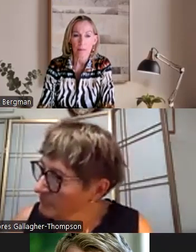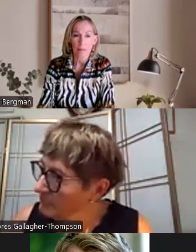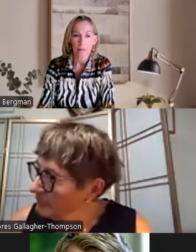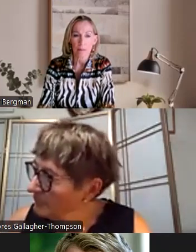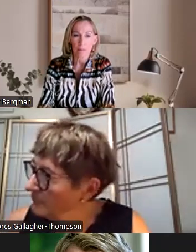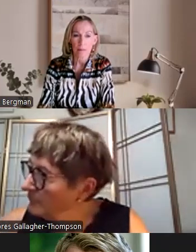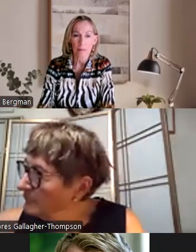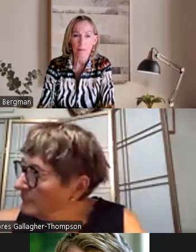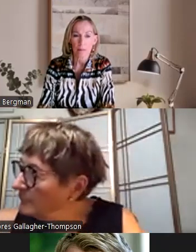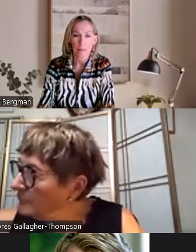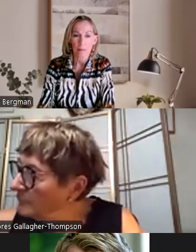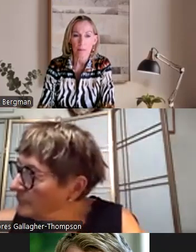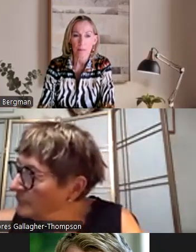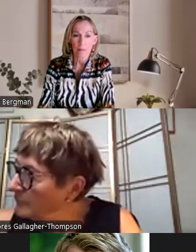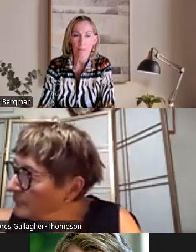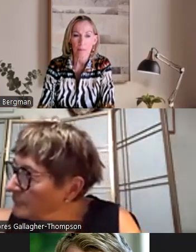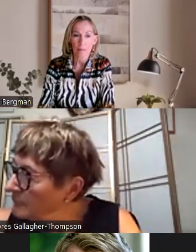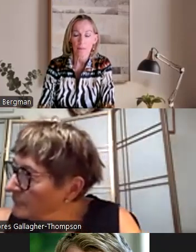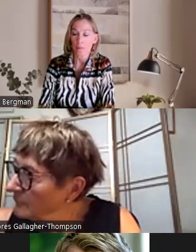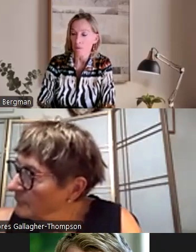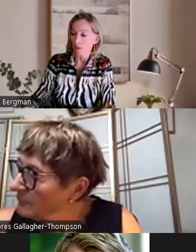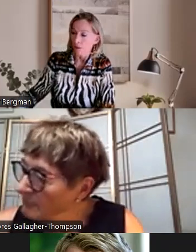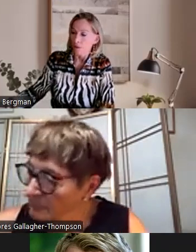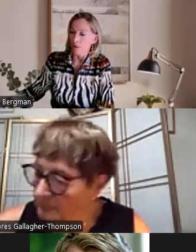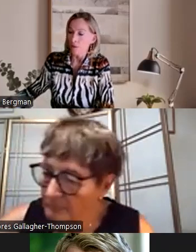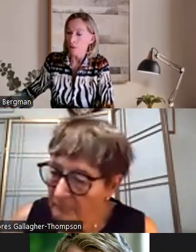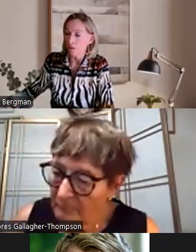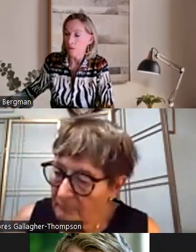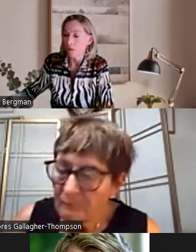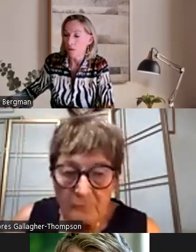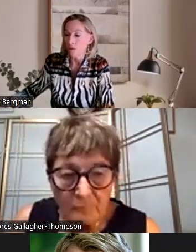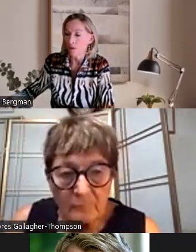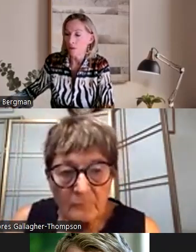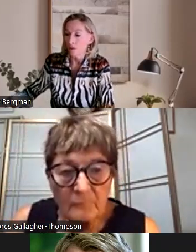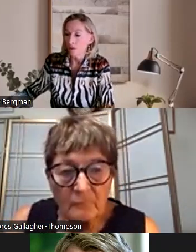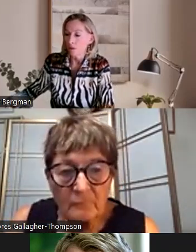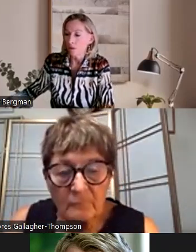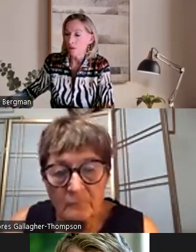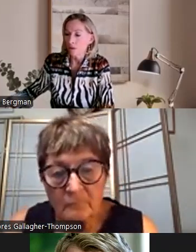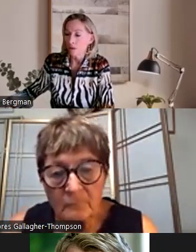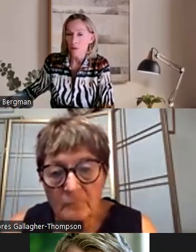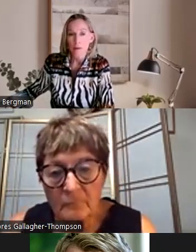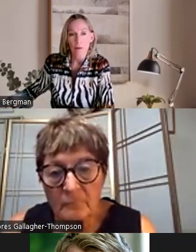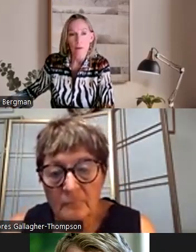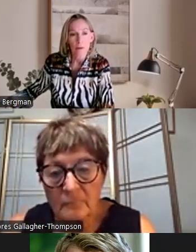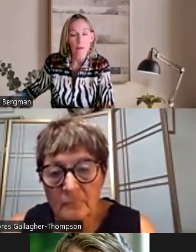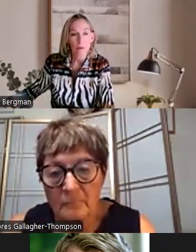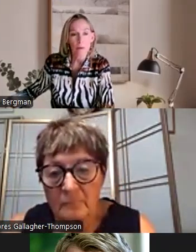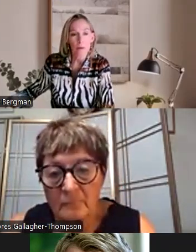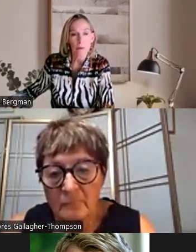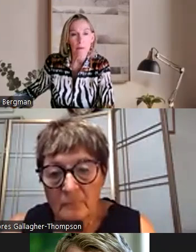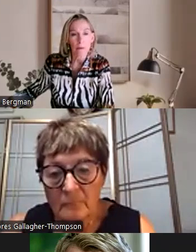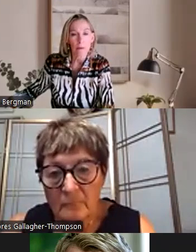audiences of parents of adults with Down syndrome how many people are feeling that they do not have proper access to